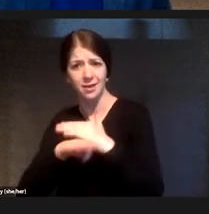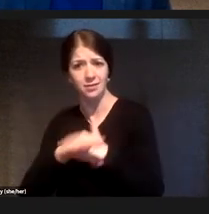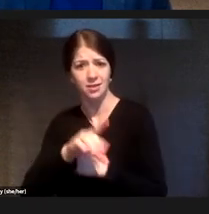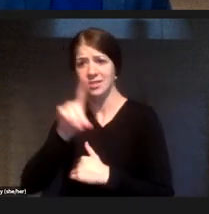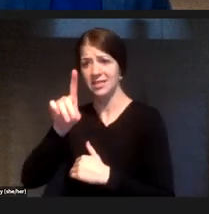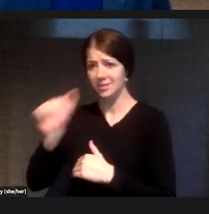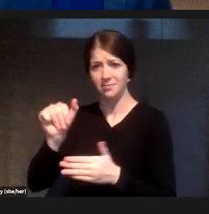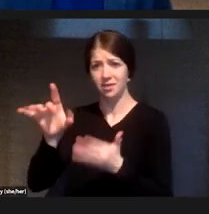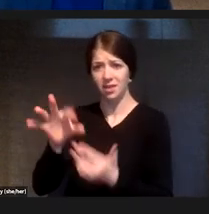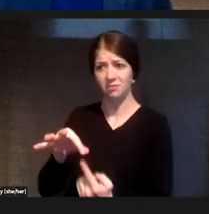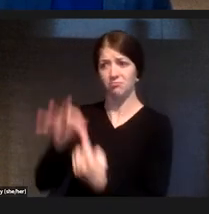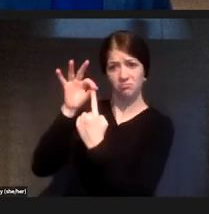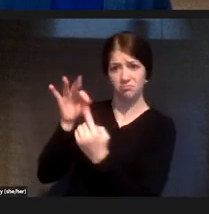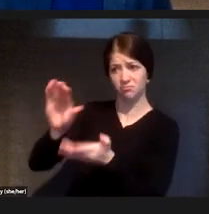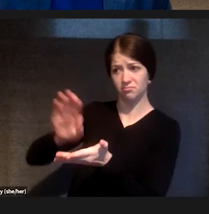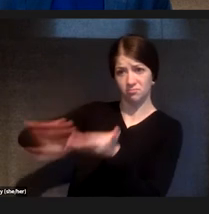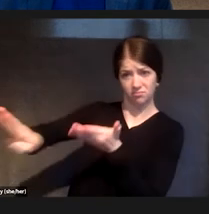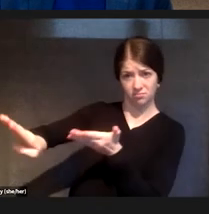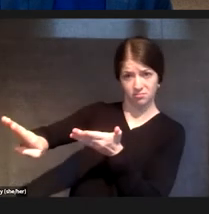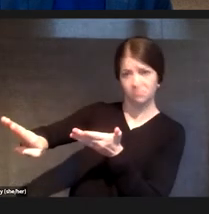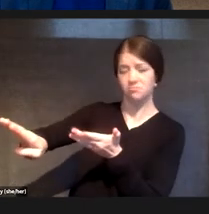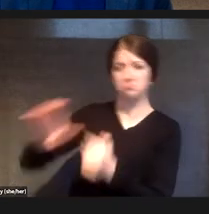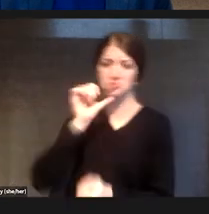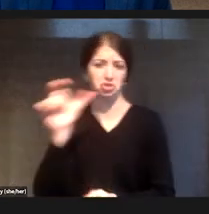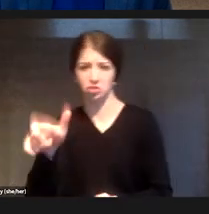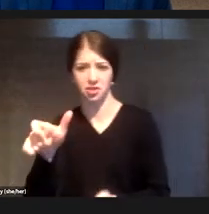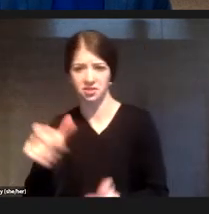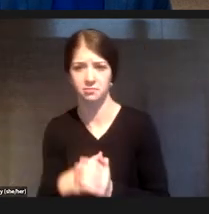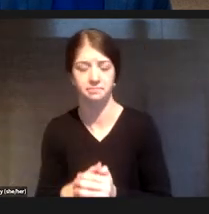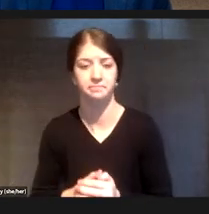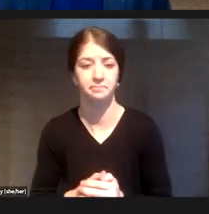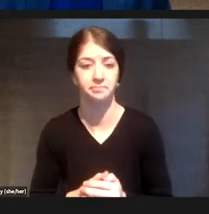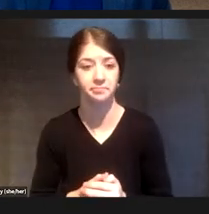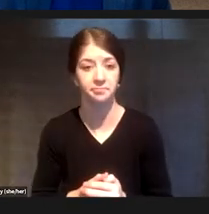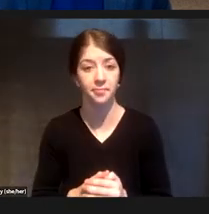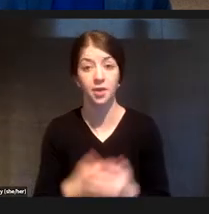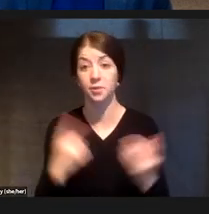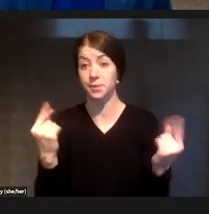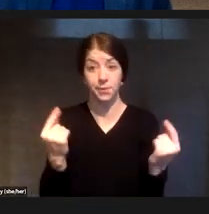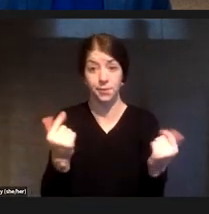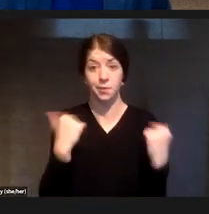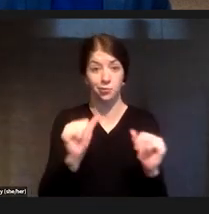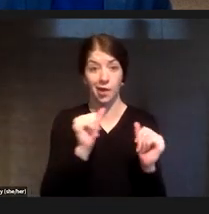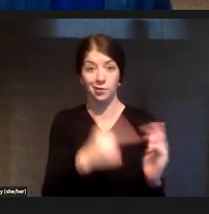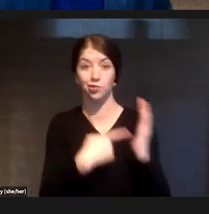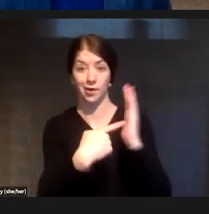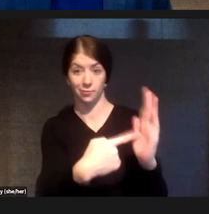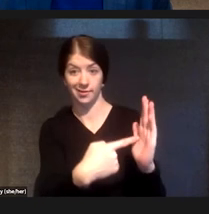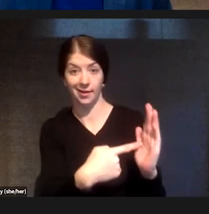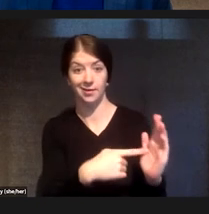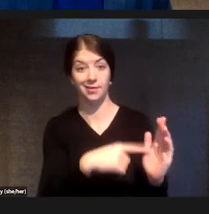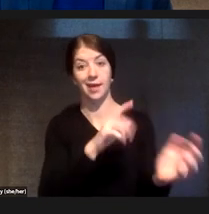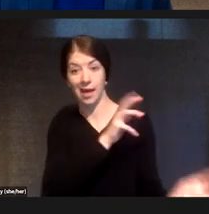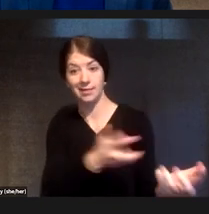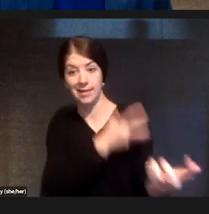not exclude you from. And so therefore, what we do is we are trying to demonstrate that while adaptive sports to some are seen as sports